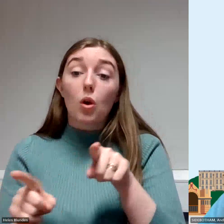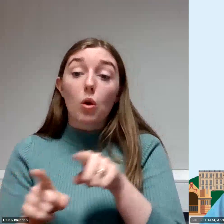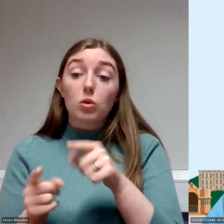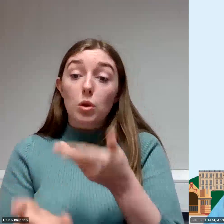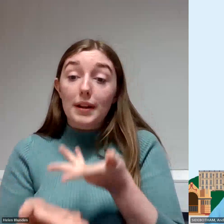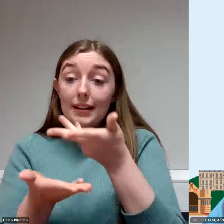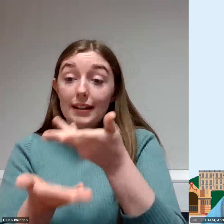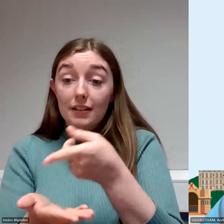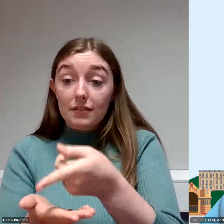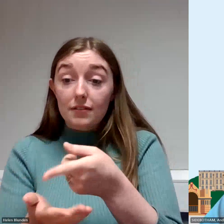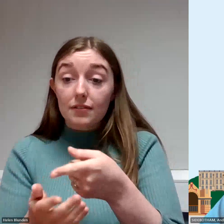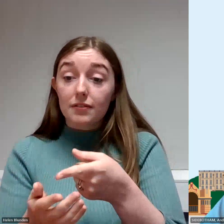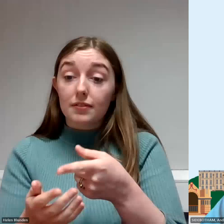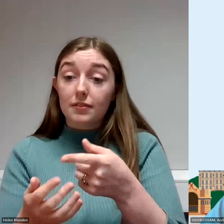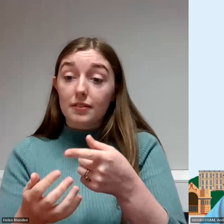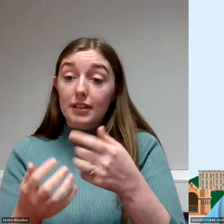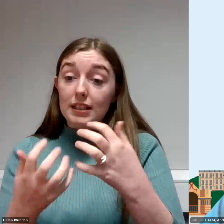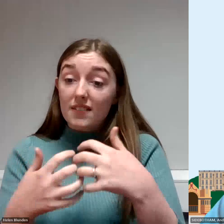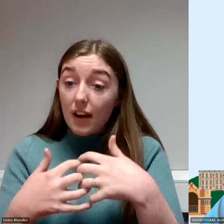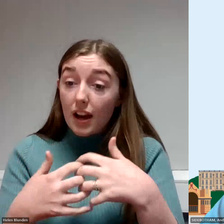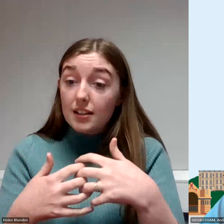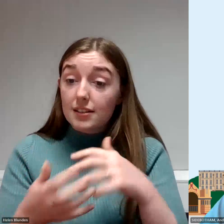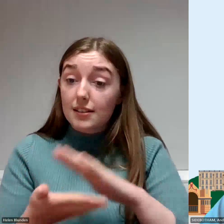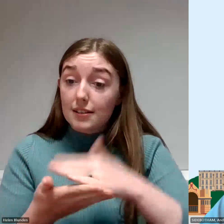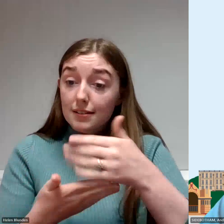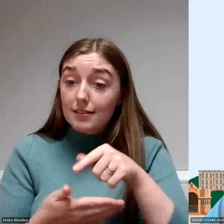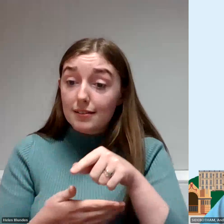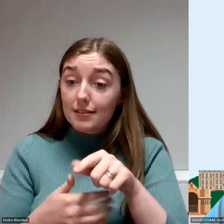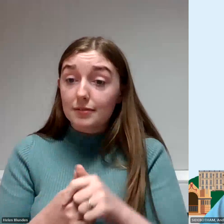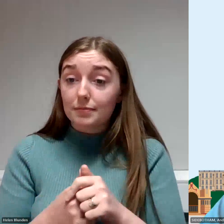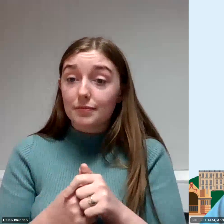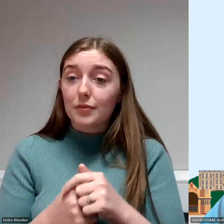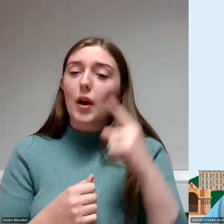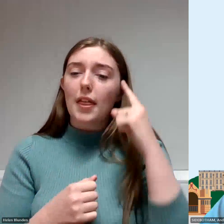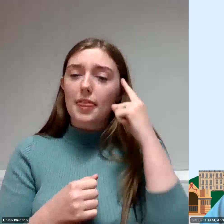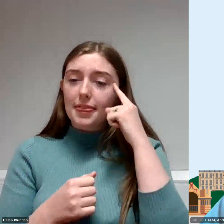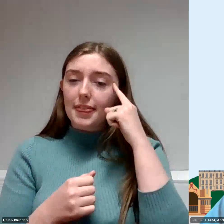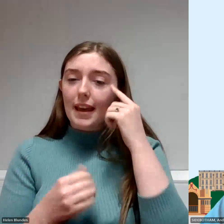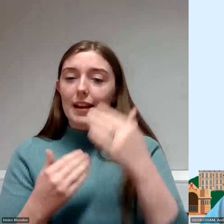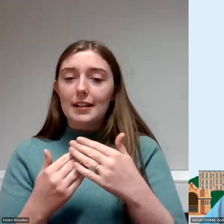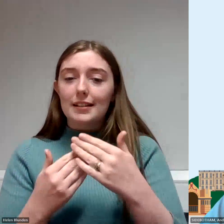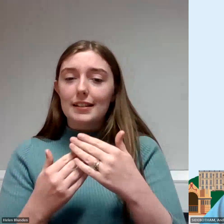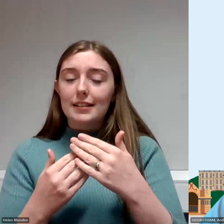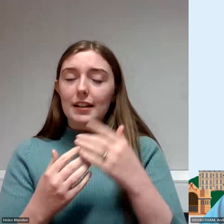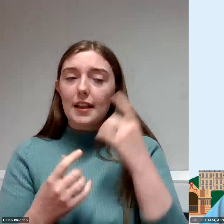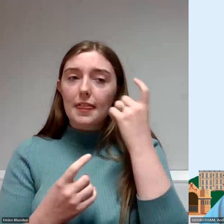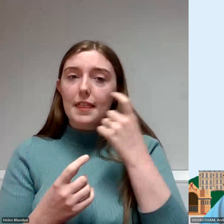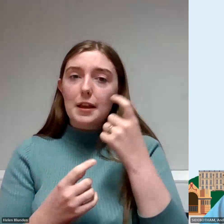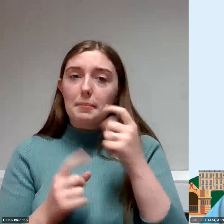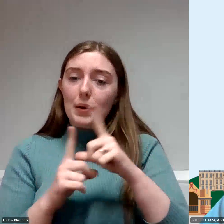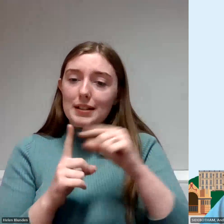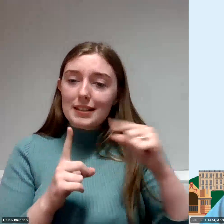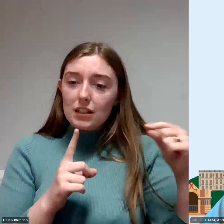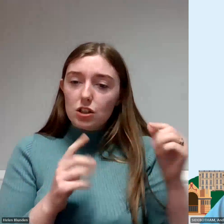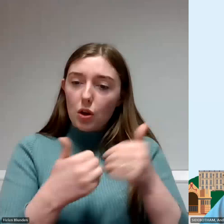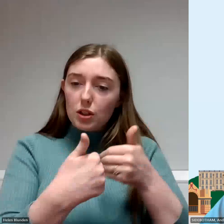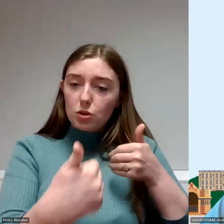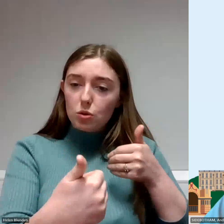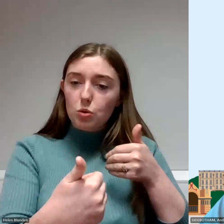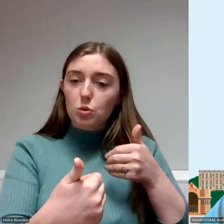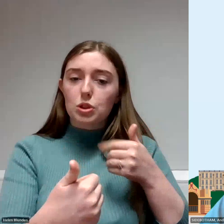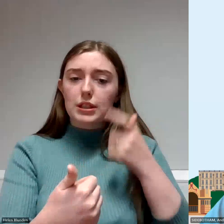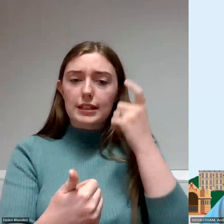So I suppose it's around looking at the data locally around your digital exclusion in your area, and if you can link into your